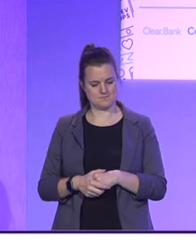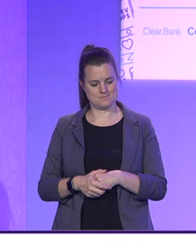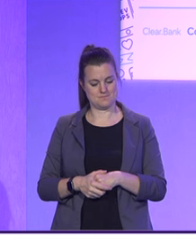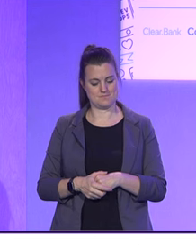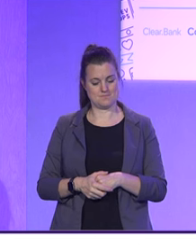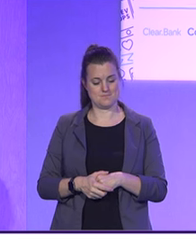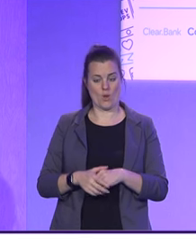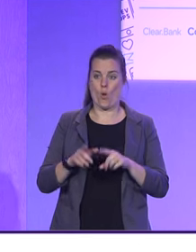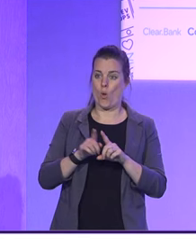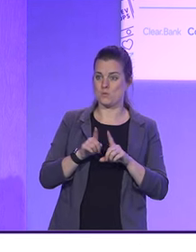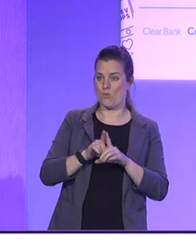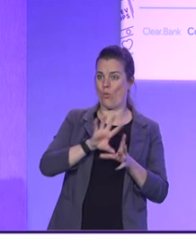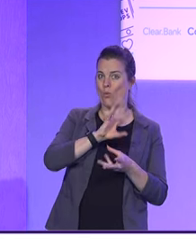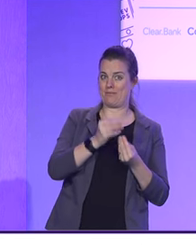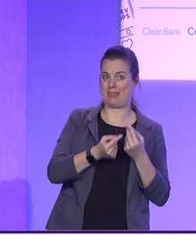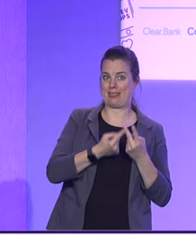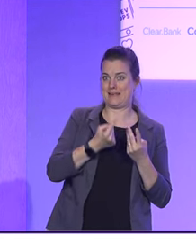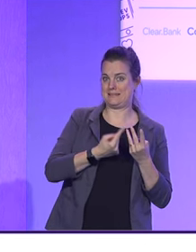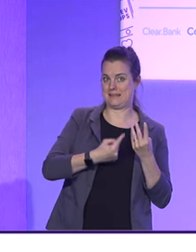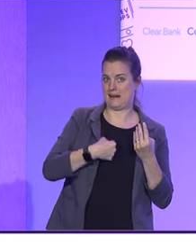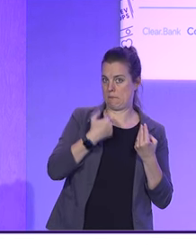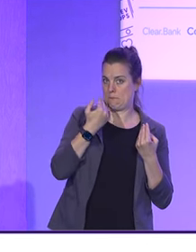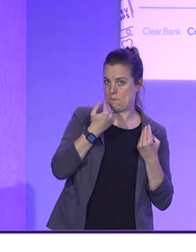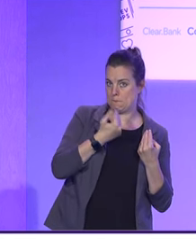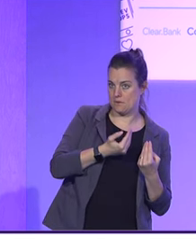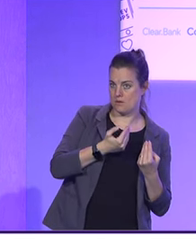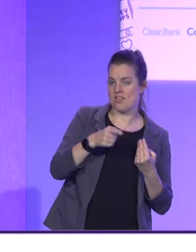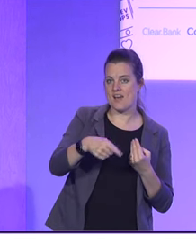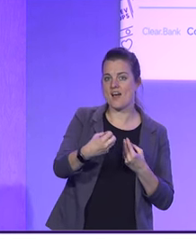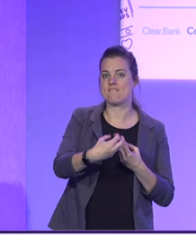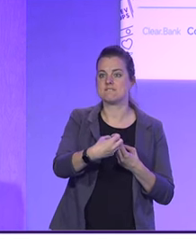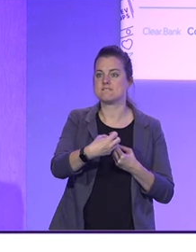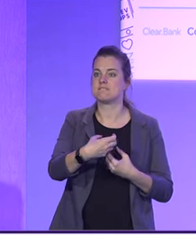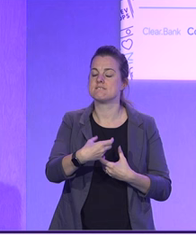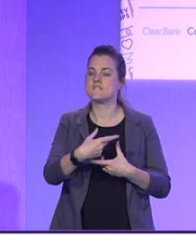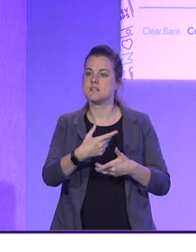about guilds, about chapters, these kind of things. Okay. But well, maybe